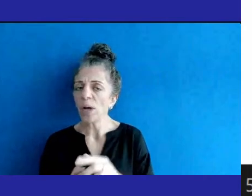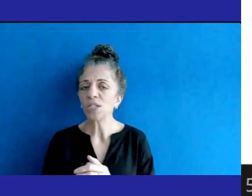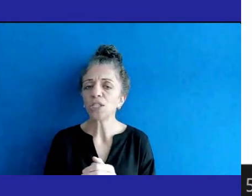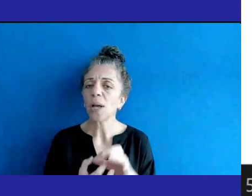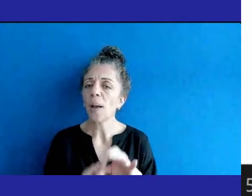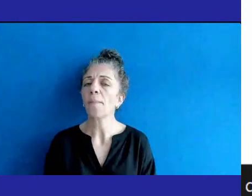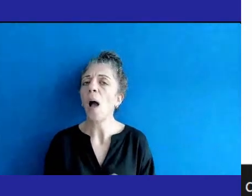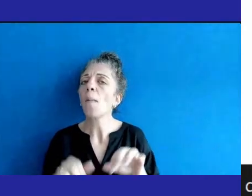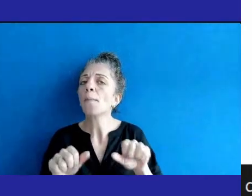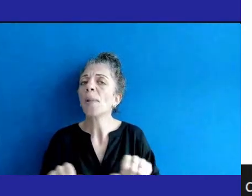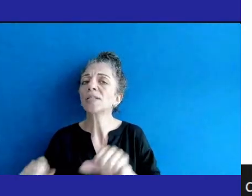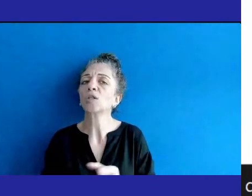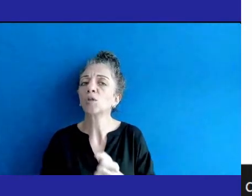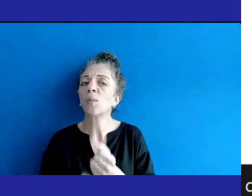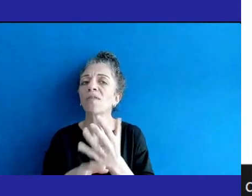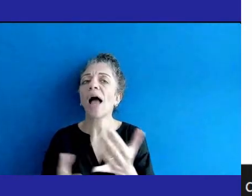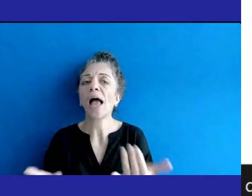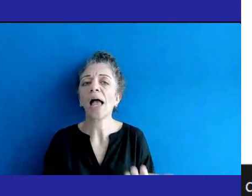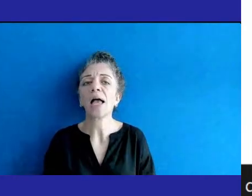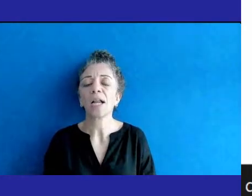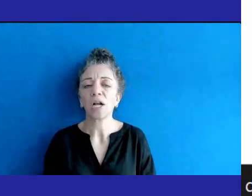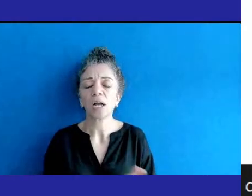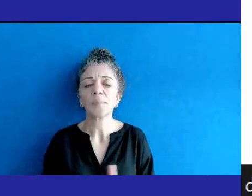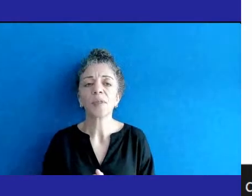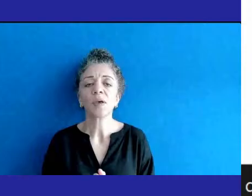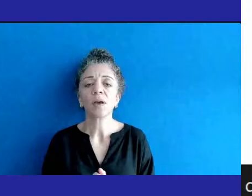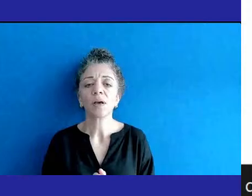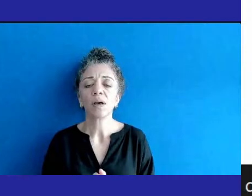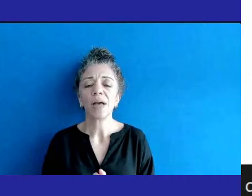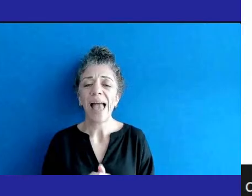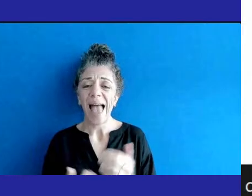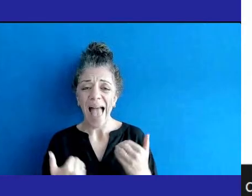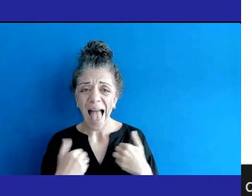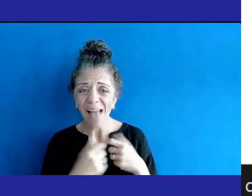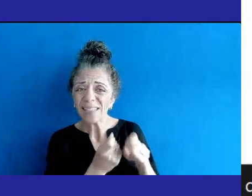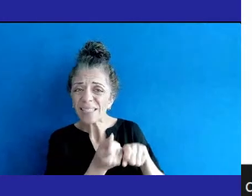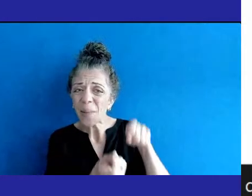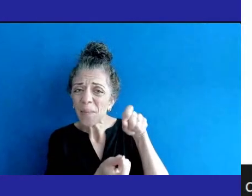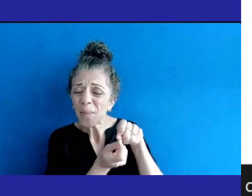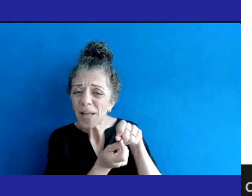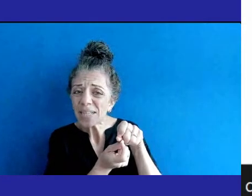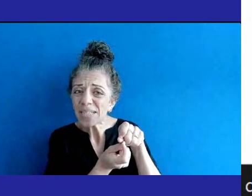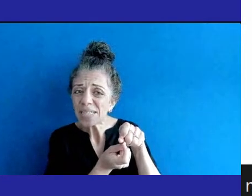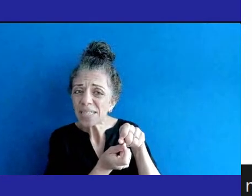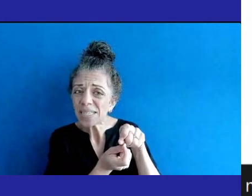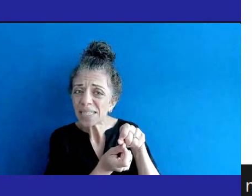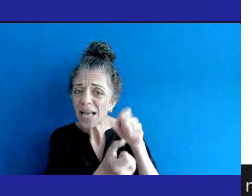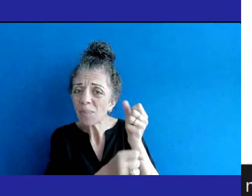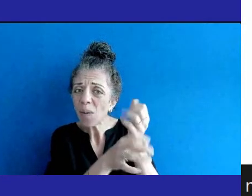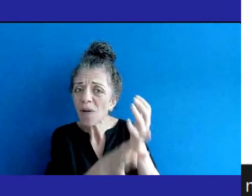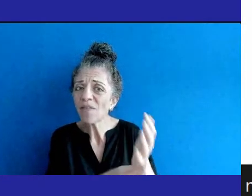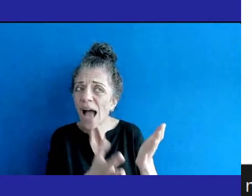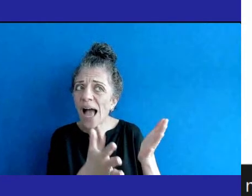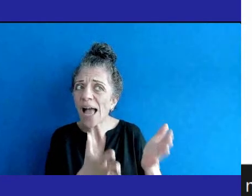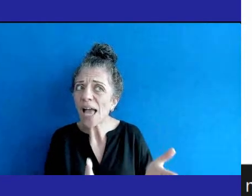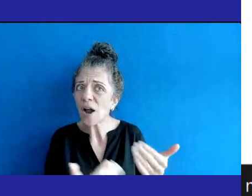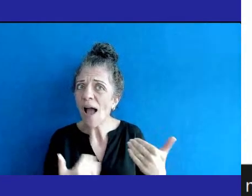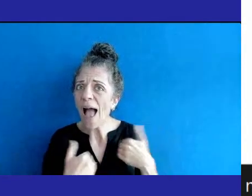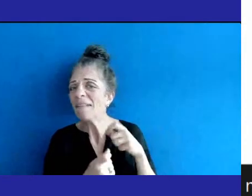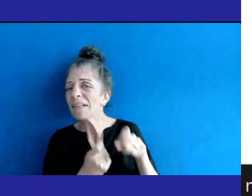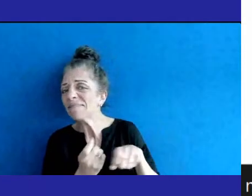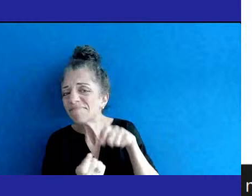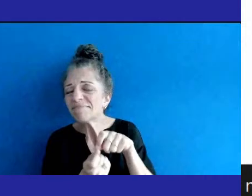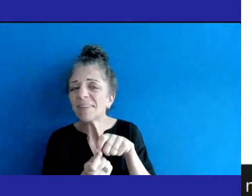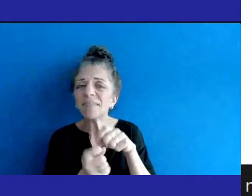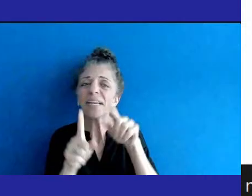sure we do it strategically. Are there certain providers here that are actually doing special tests, and most of them are going to that